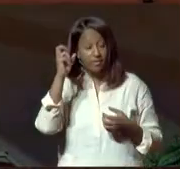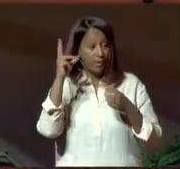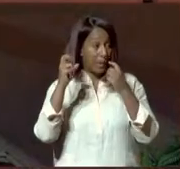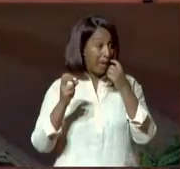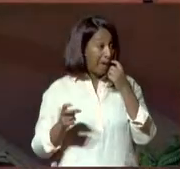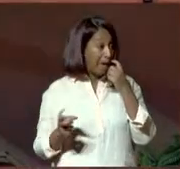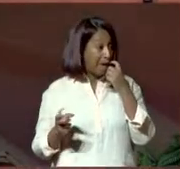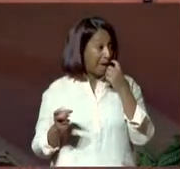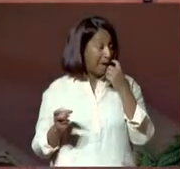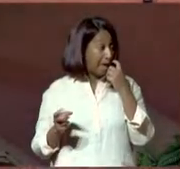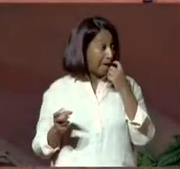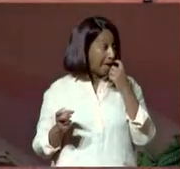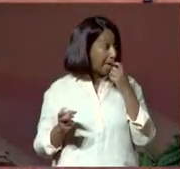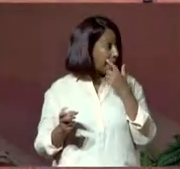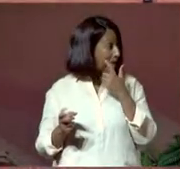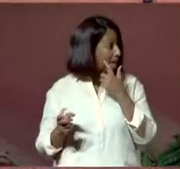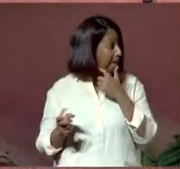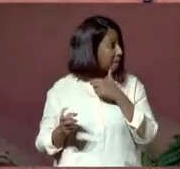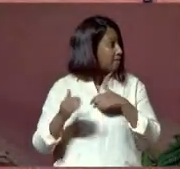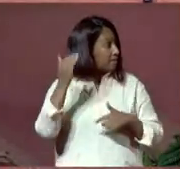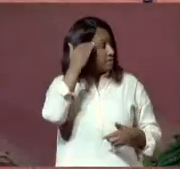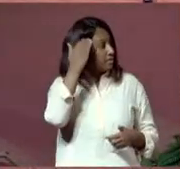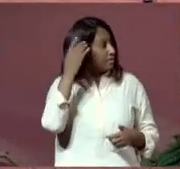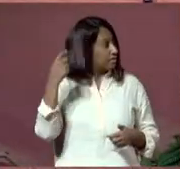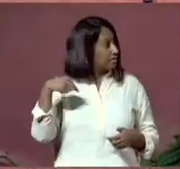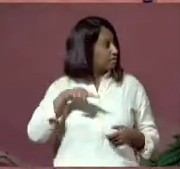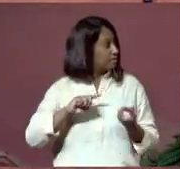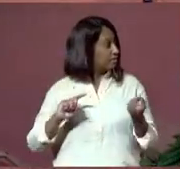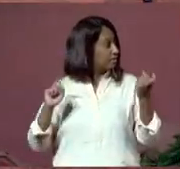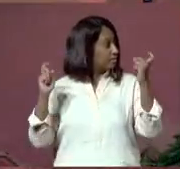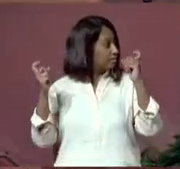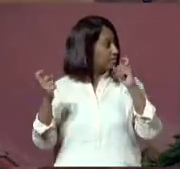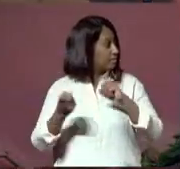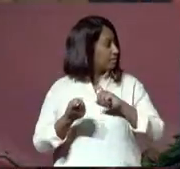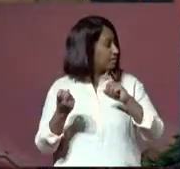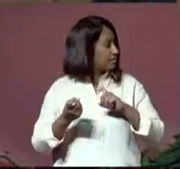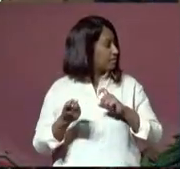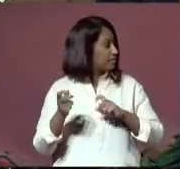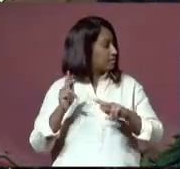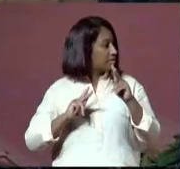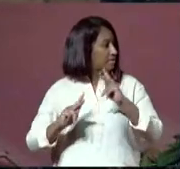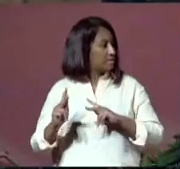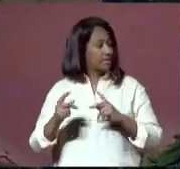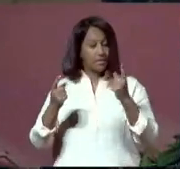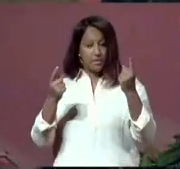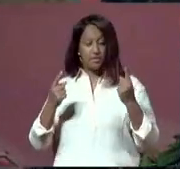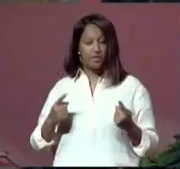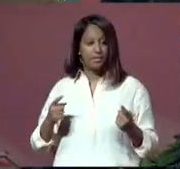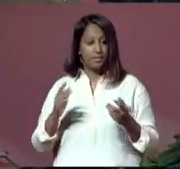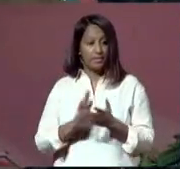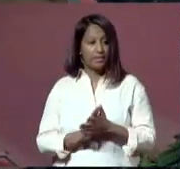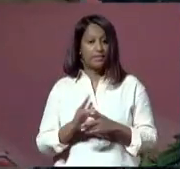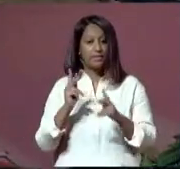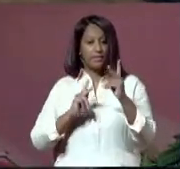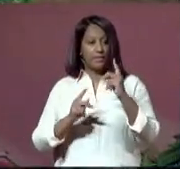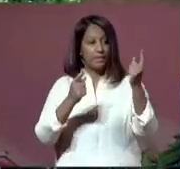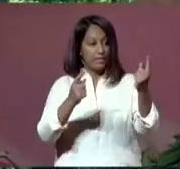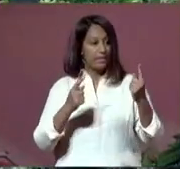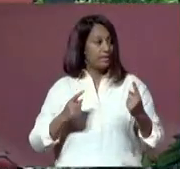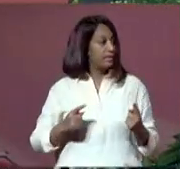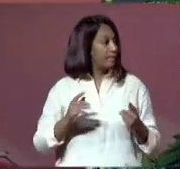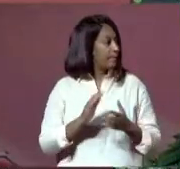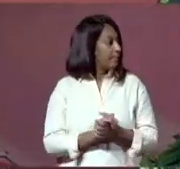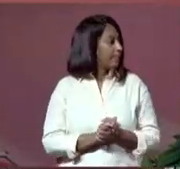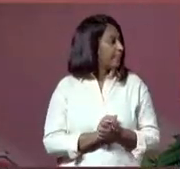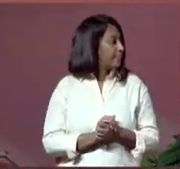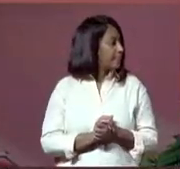So now I know we changed our method after the pandemic. People still come down, or they still come down. Cool in the gang, in the words